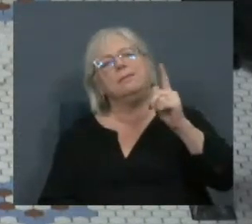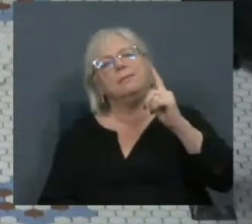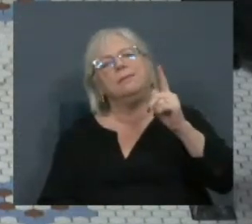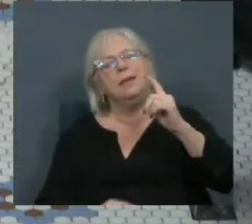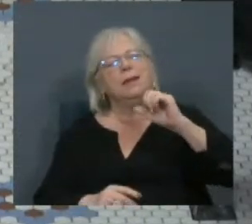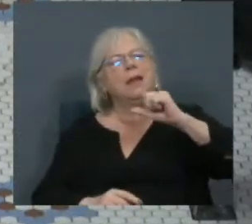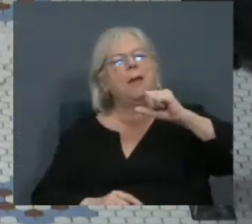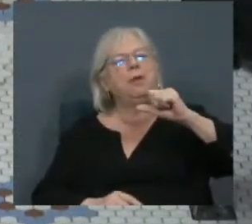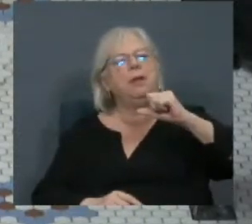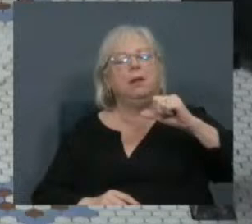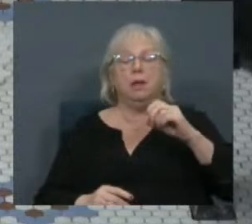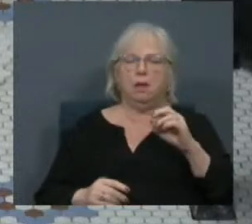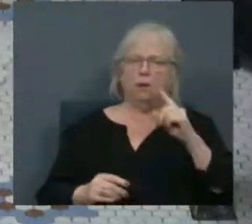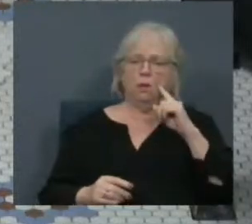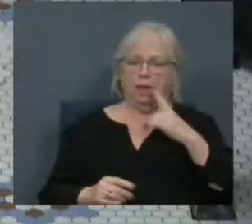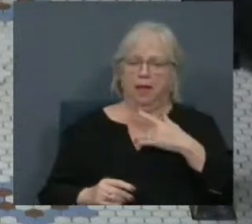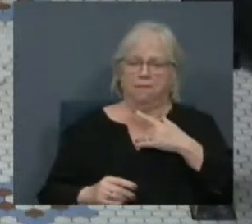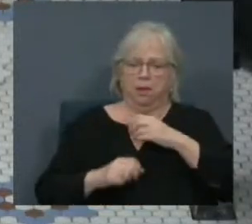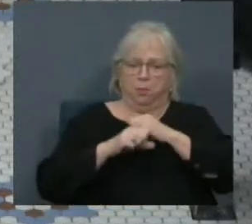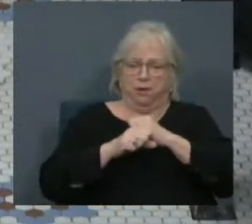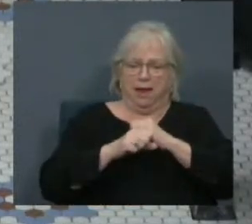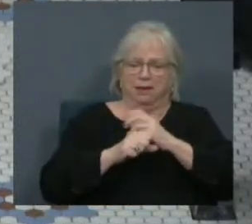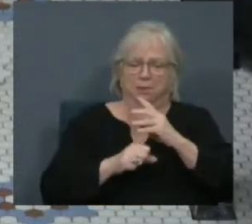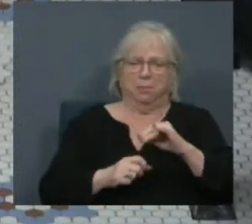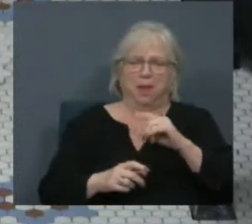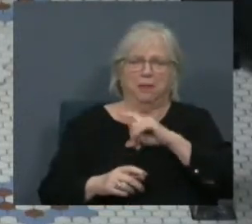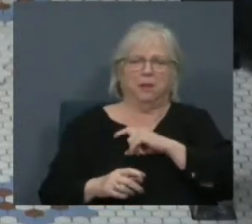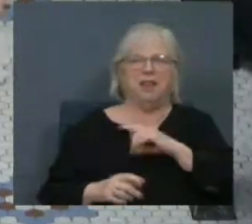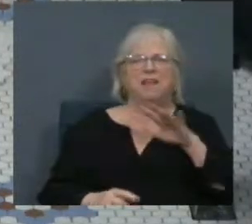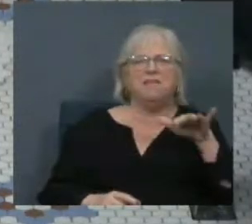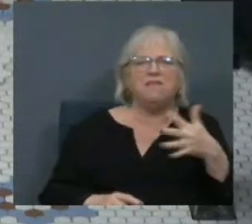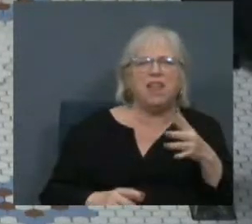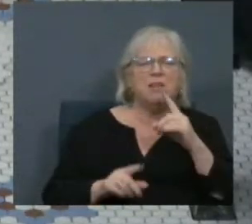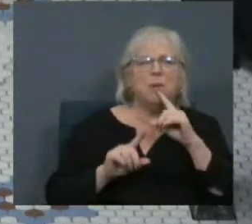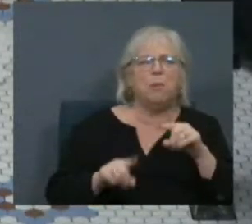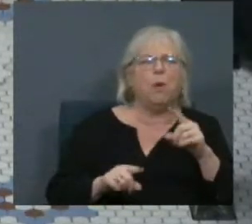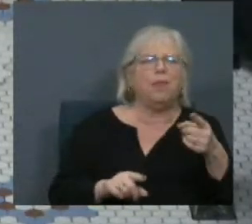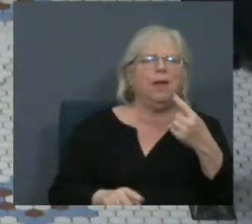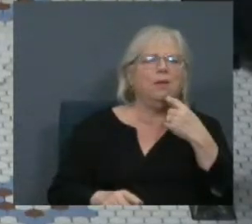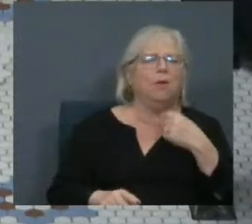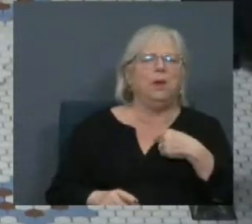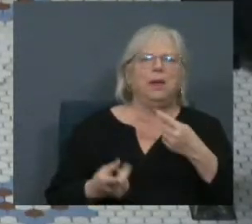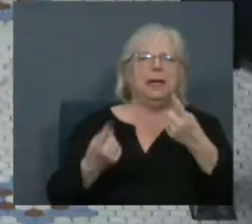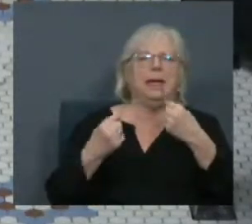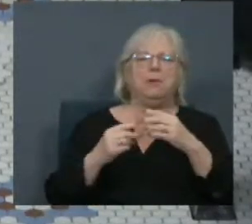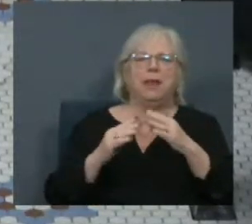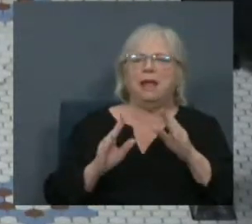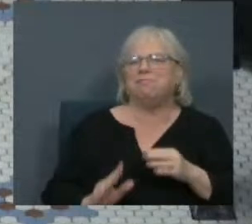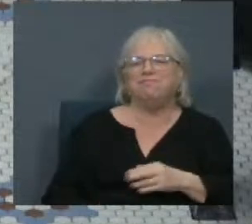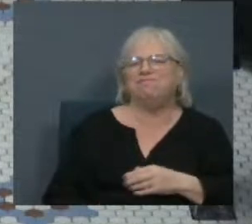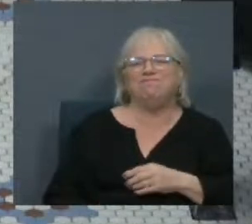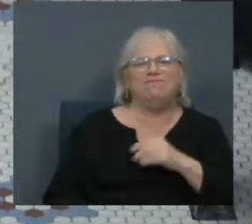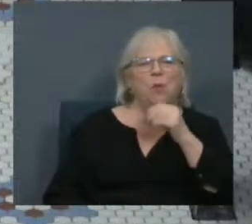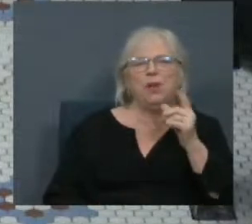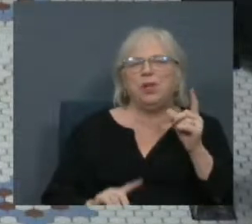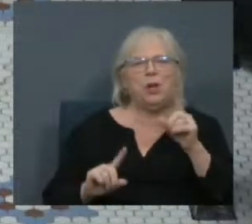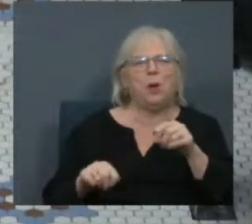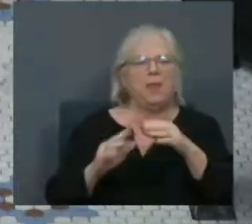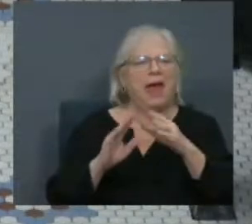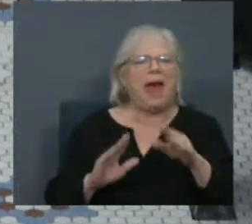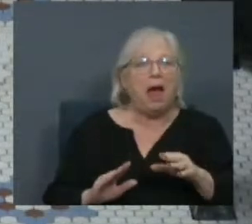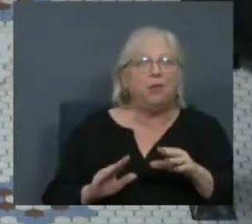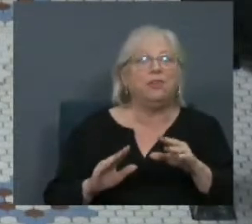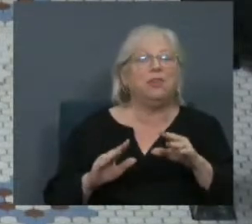police? No. That 5th police report, and they were telling me to come down to the house. I wouldn't go to the house where the